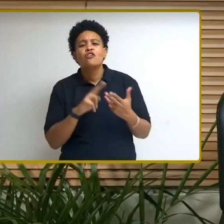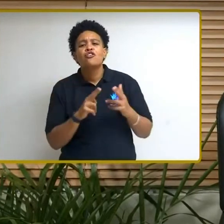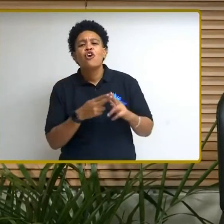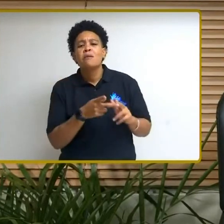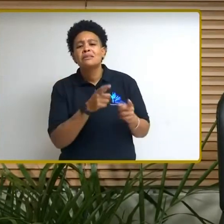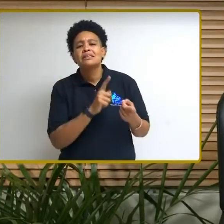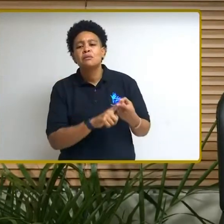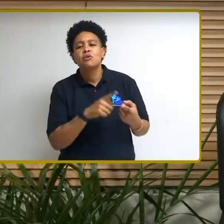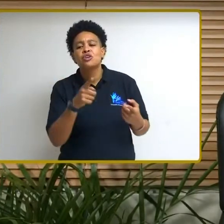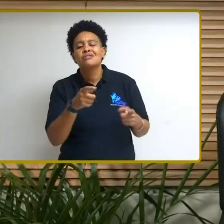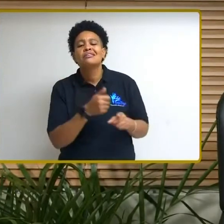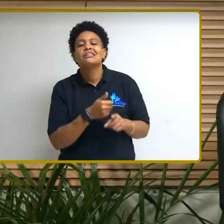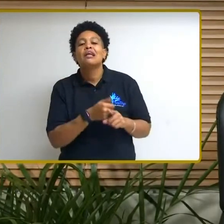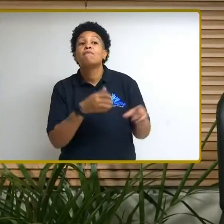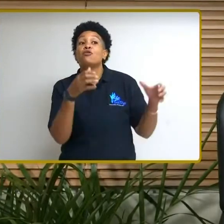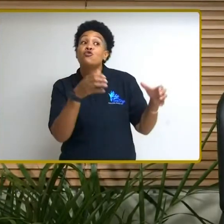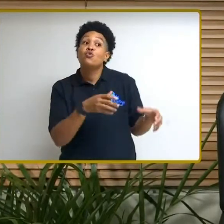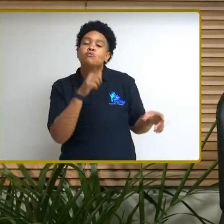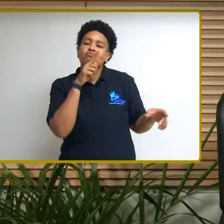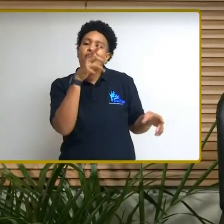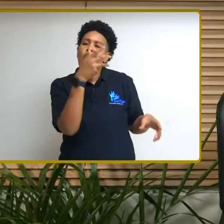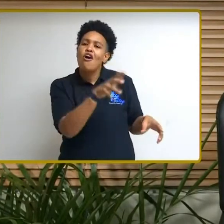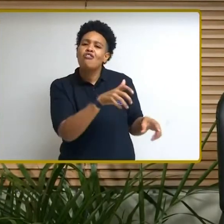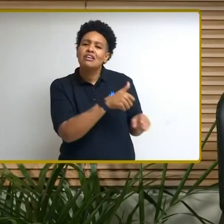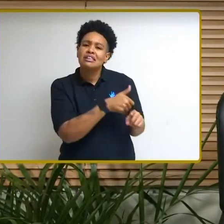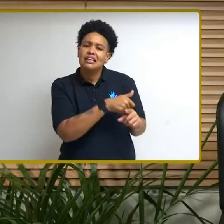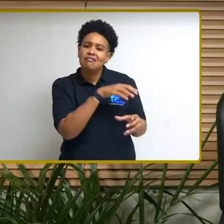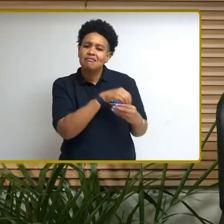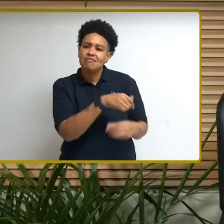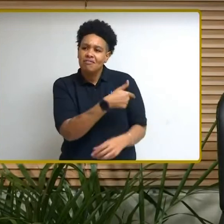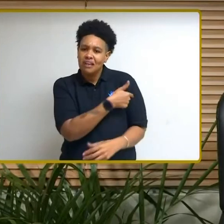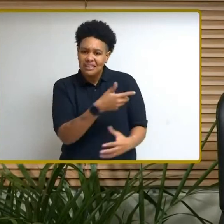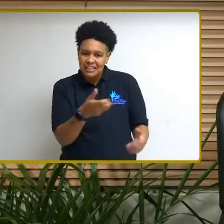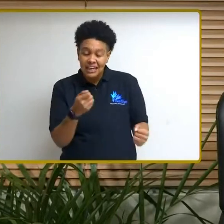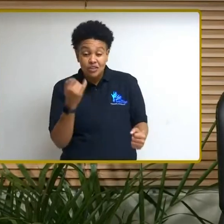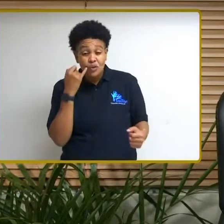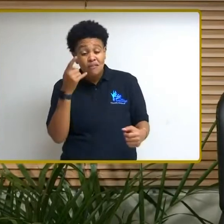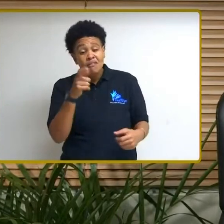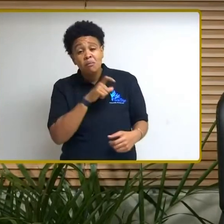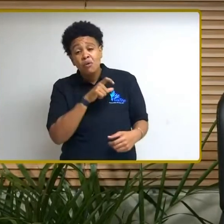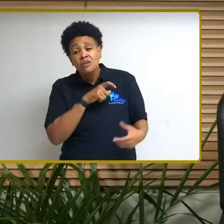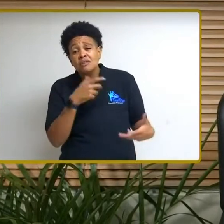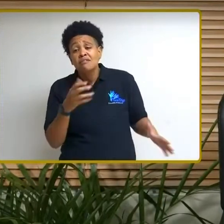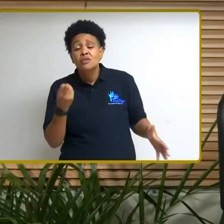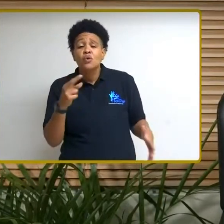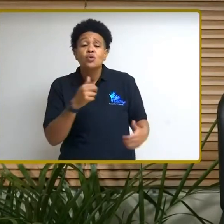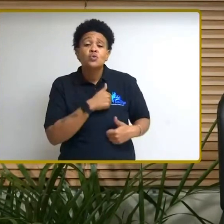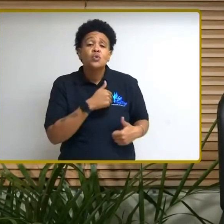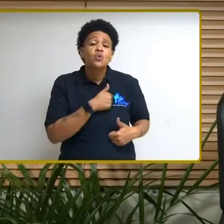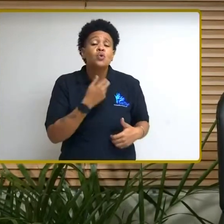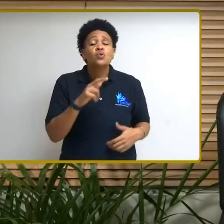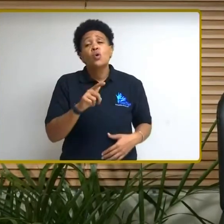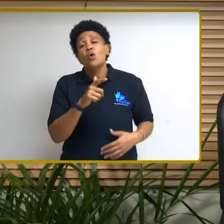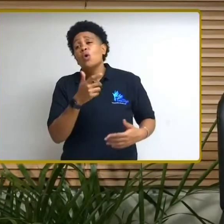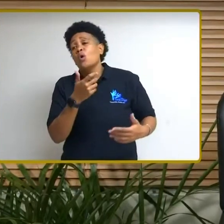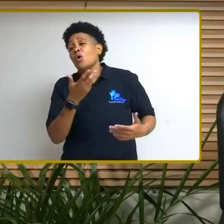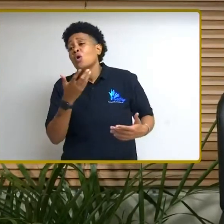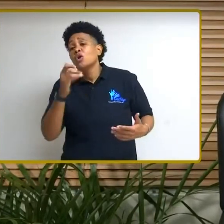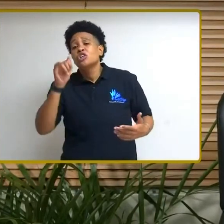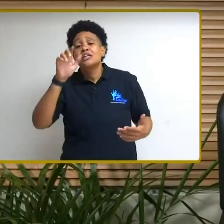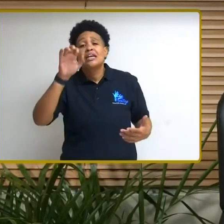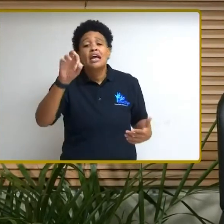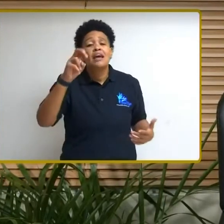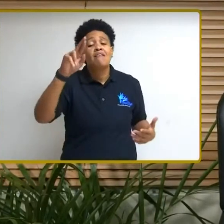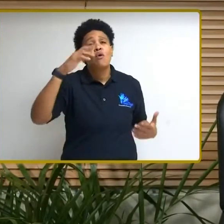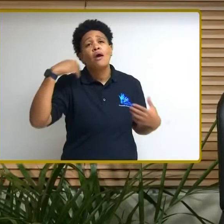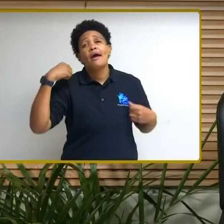numbers and the groups that already were being vaccinated. So if you're a police or a soldier, JDF or JCF